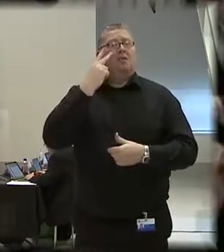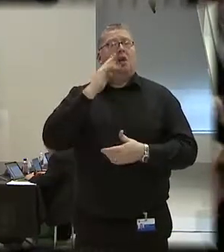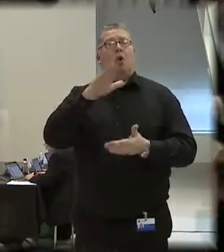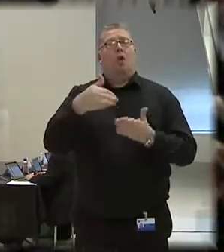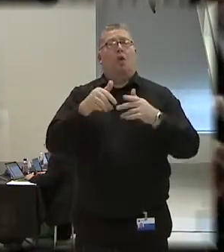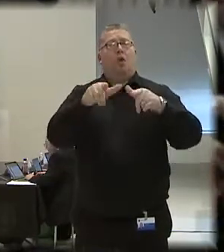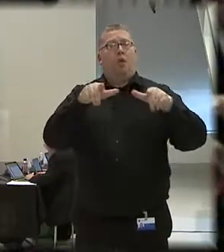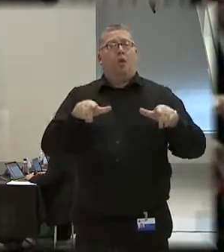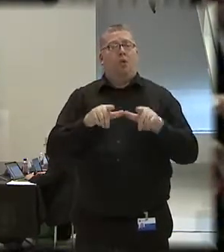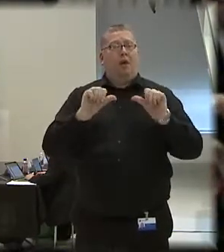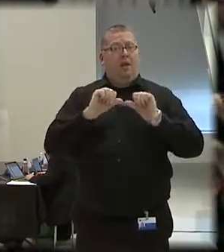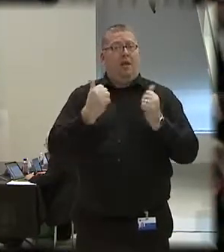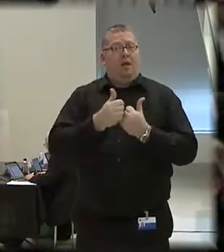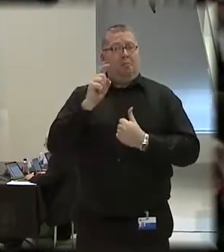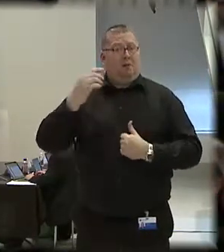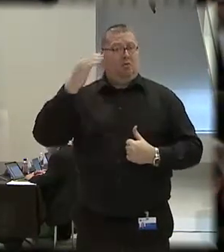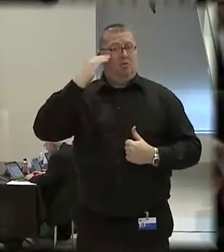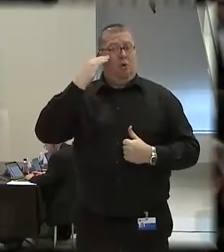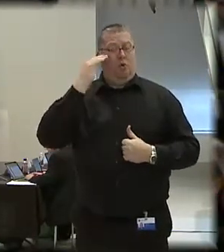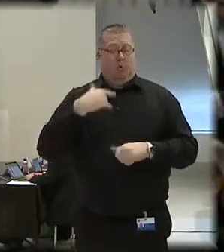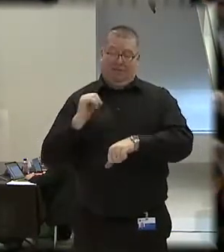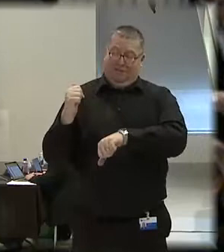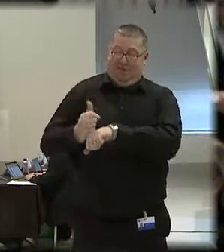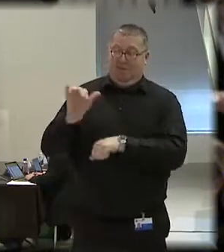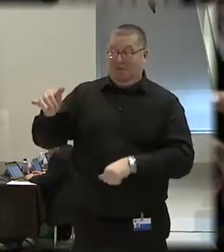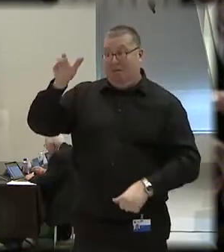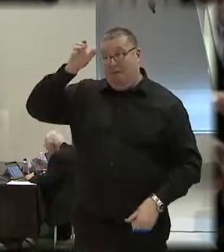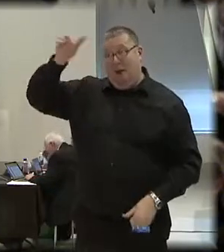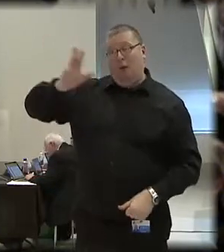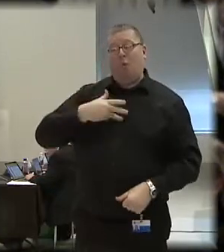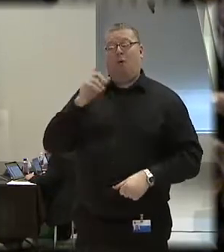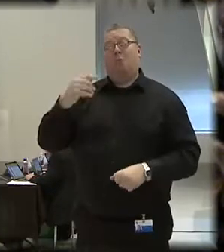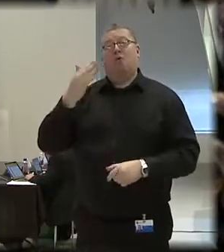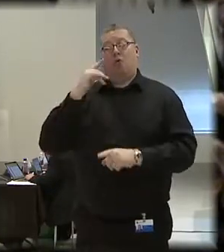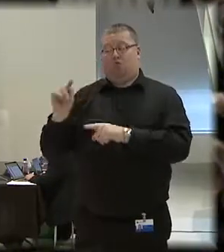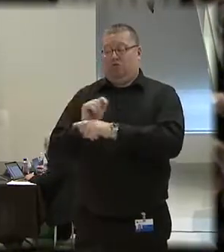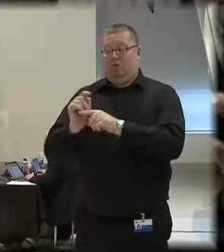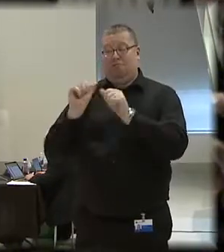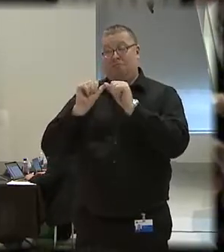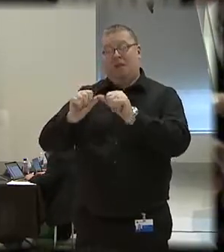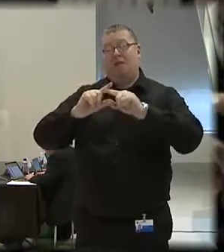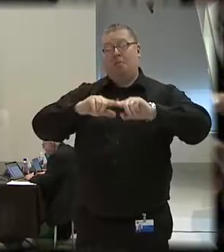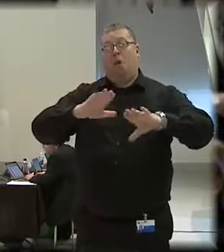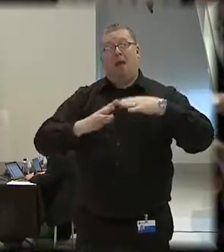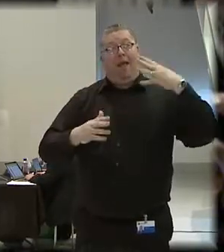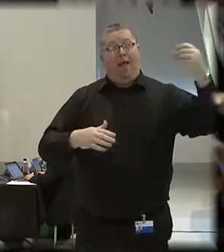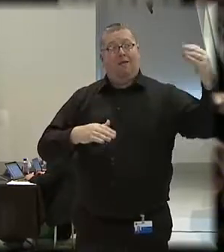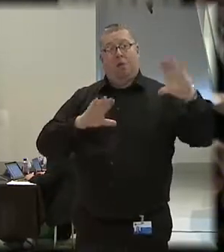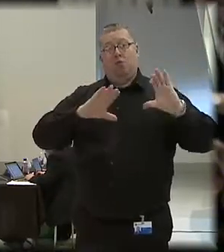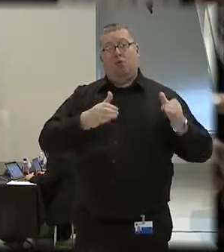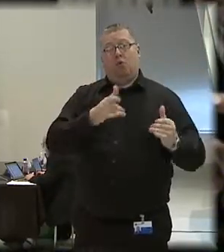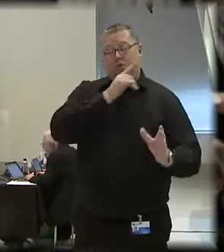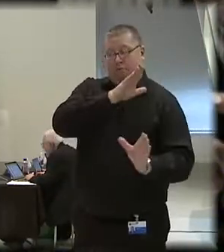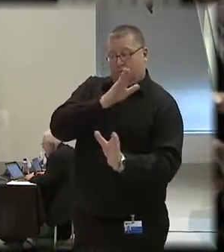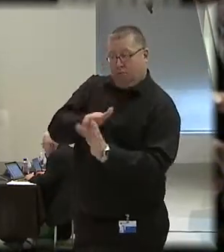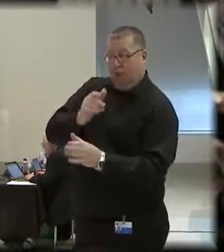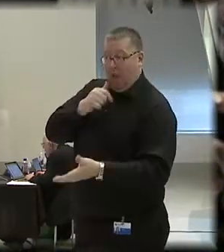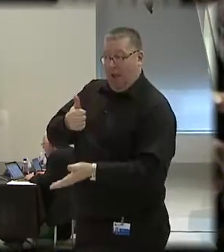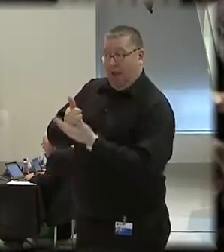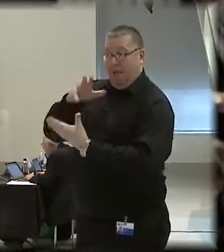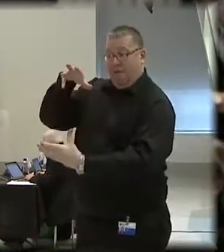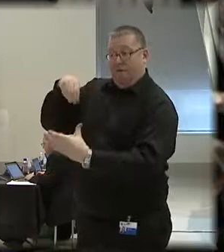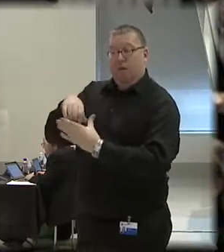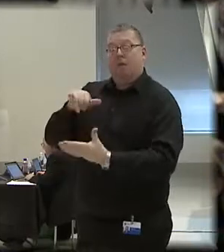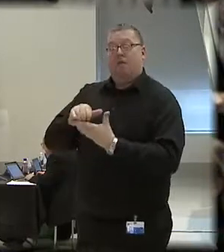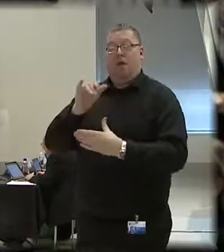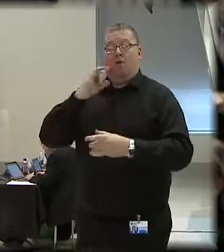local agency may know. Building on this, we are concerned with the trend of calling on outside entities to intervene on use of force